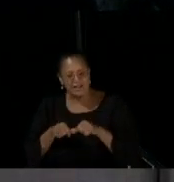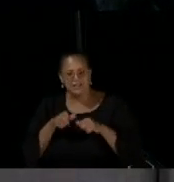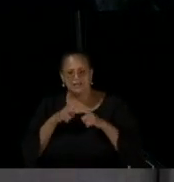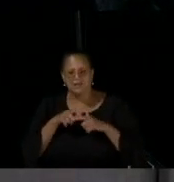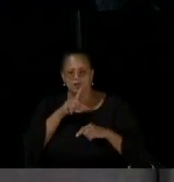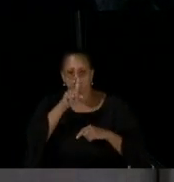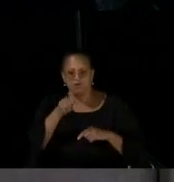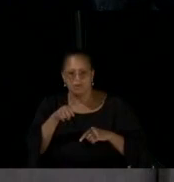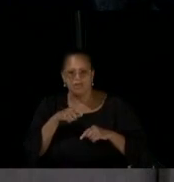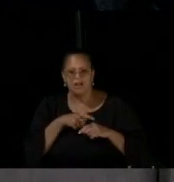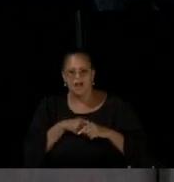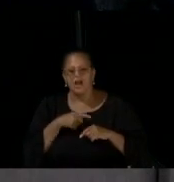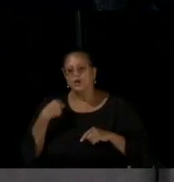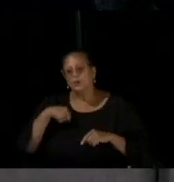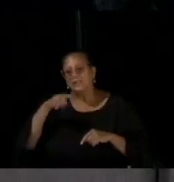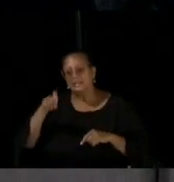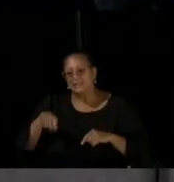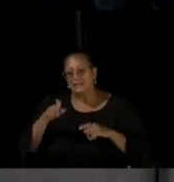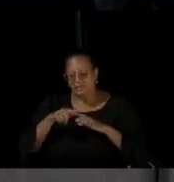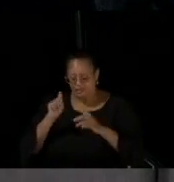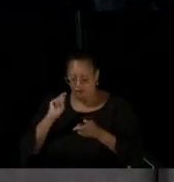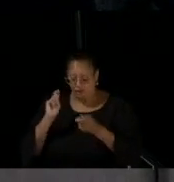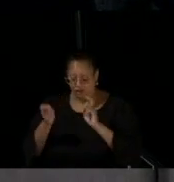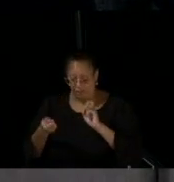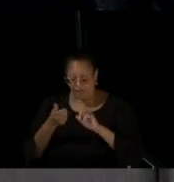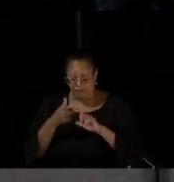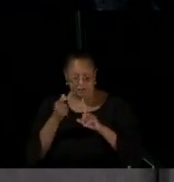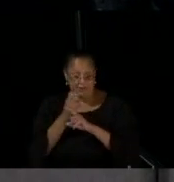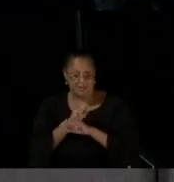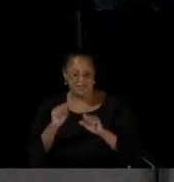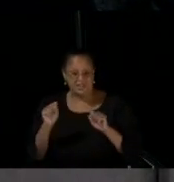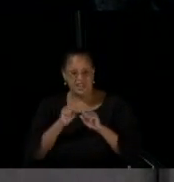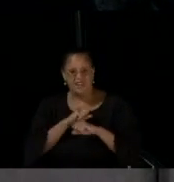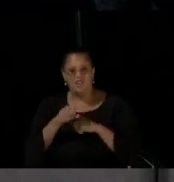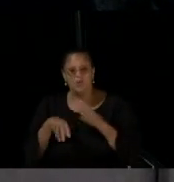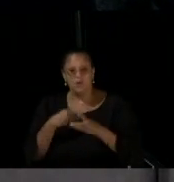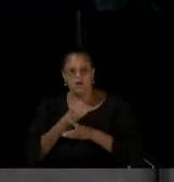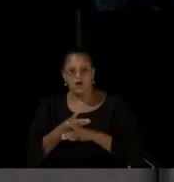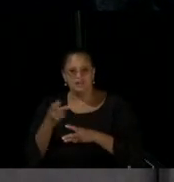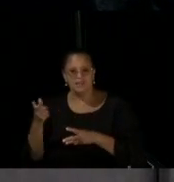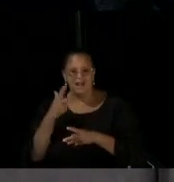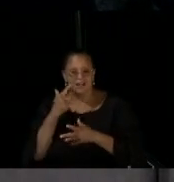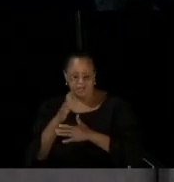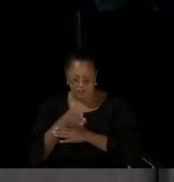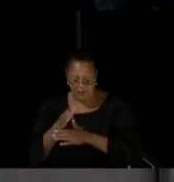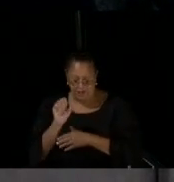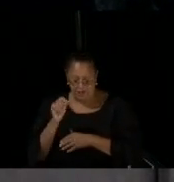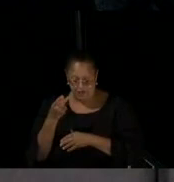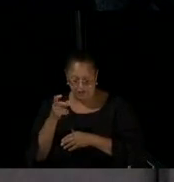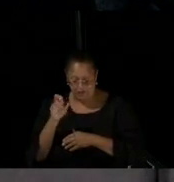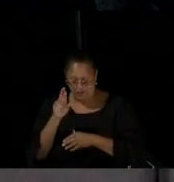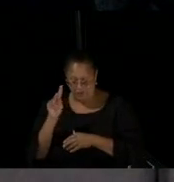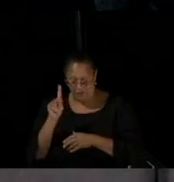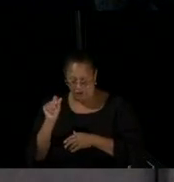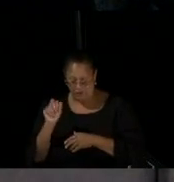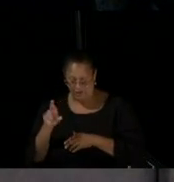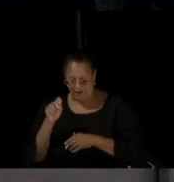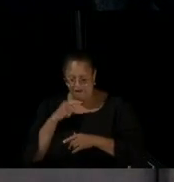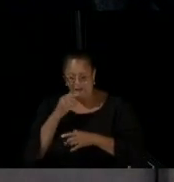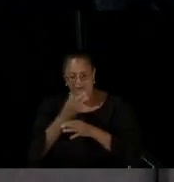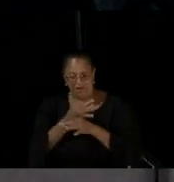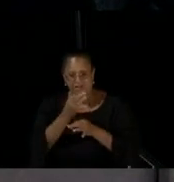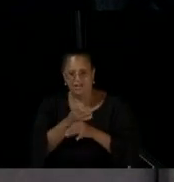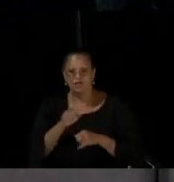timeless. We need change to save the world. I share Shrieker's faith, and I believe that you are ready to drive